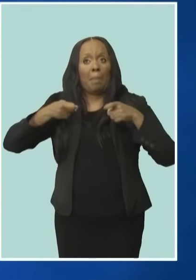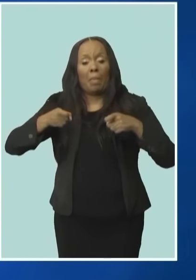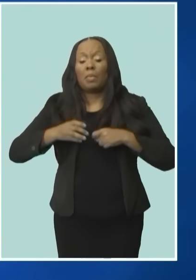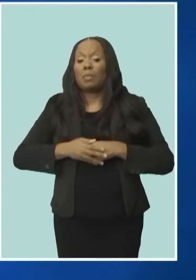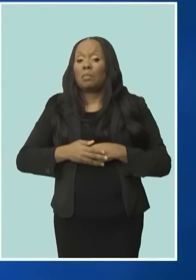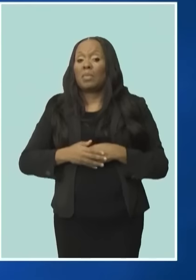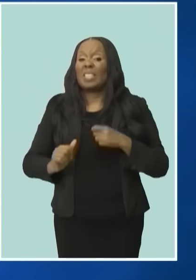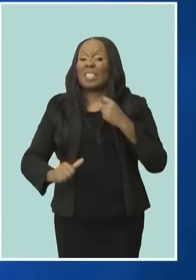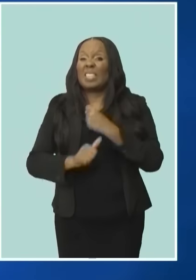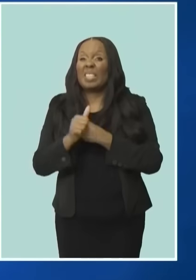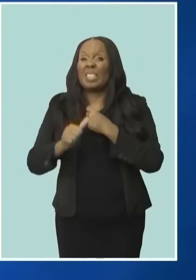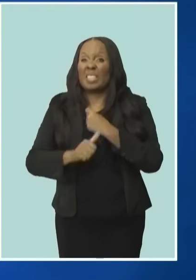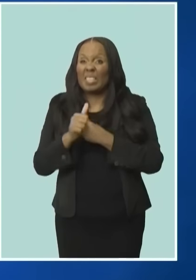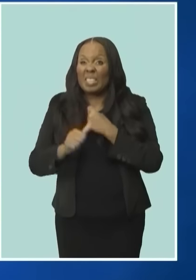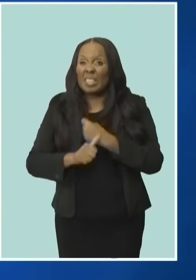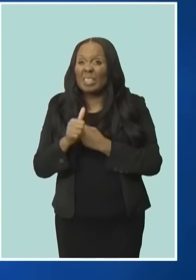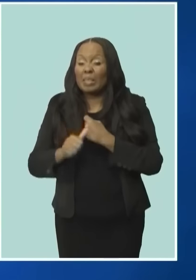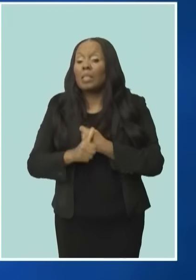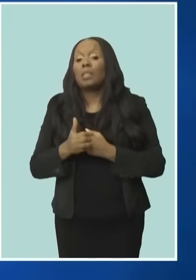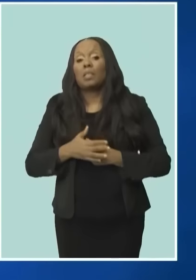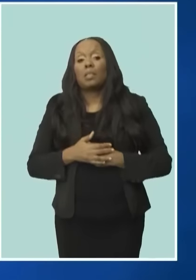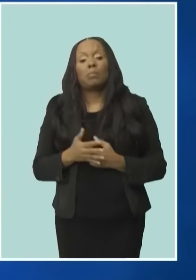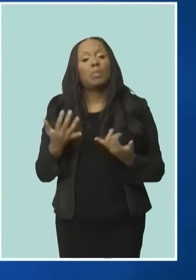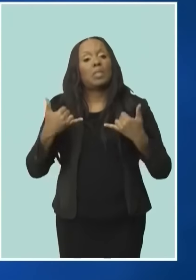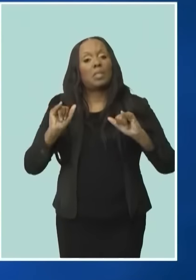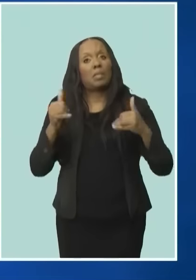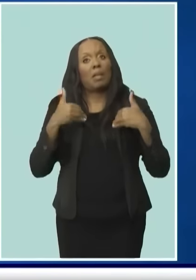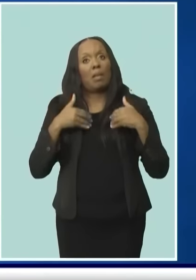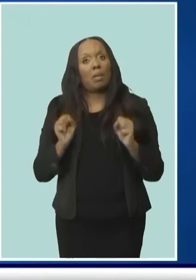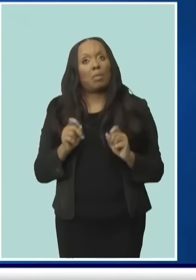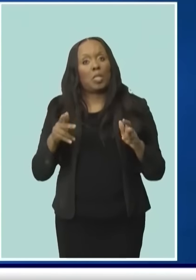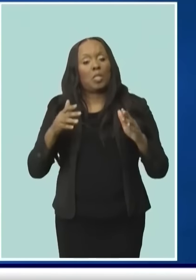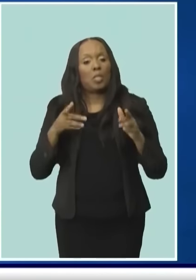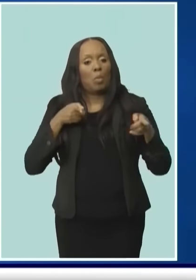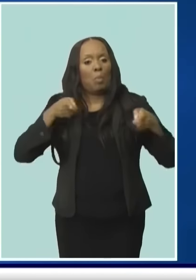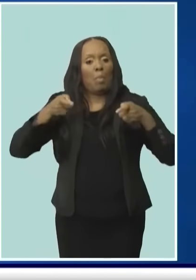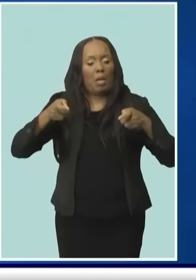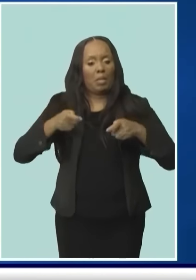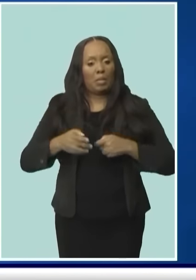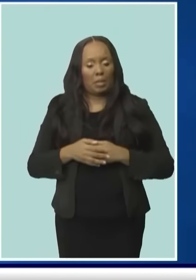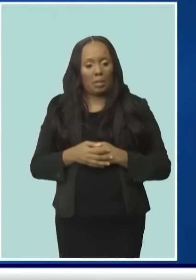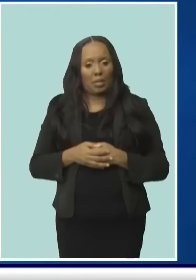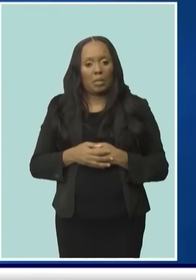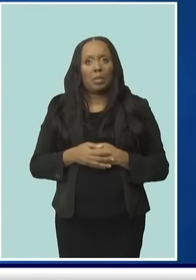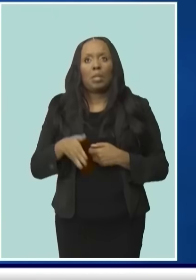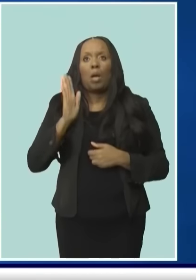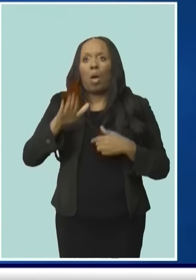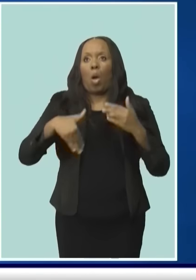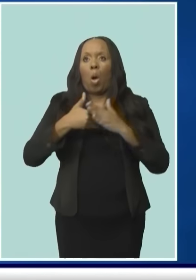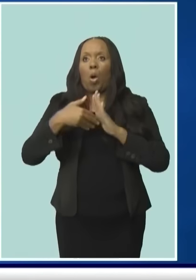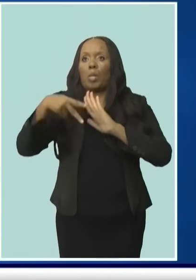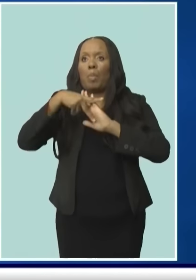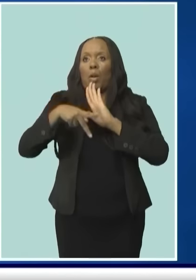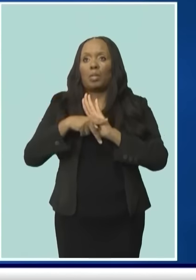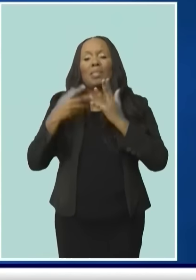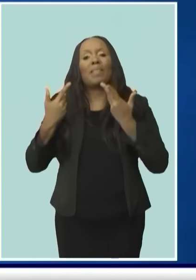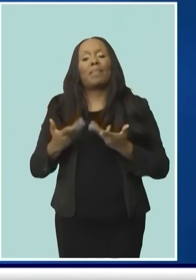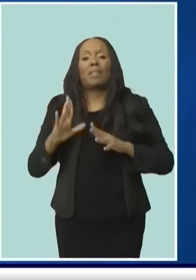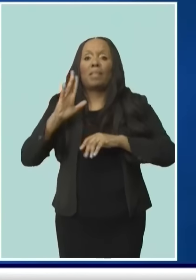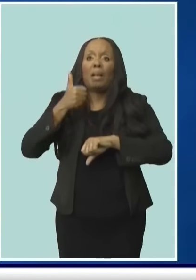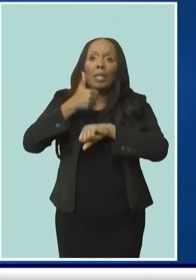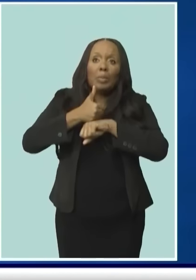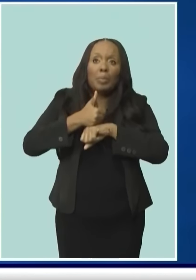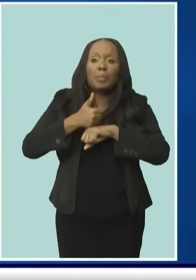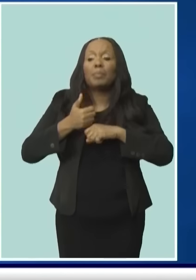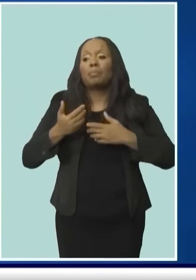dangerous threat. So there's still the opportunity to manage it. So from those policies that have been implemented, and